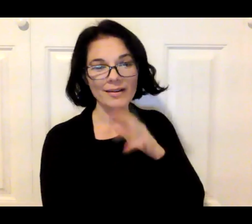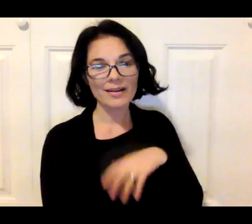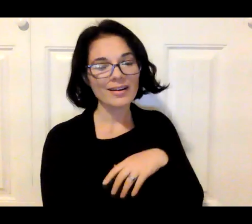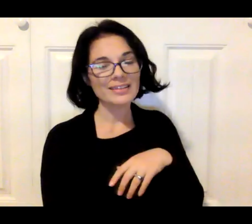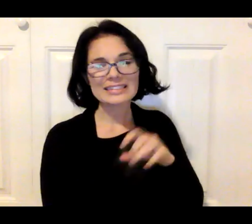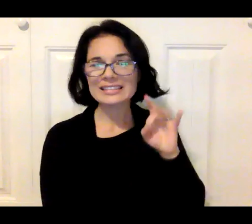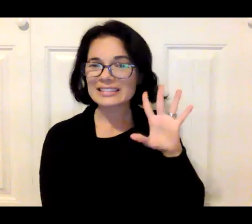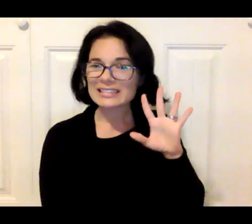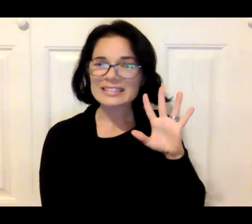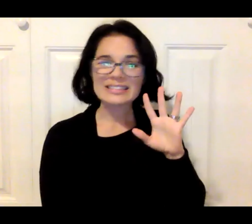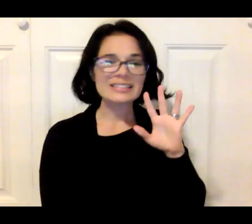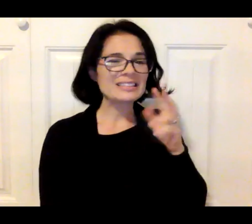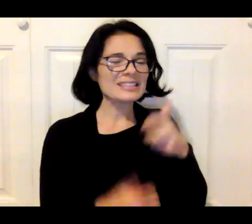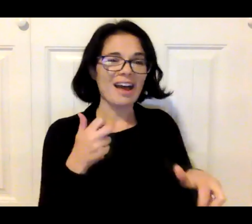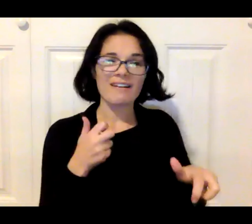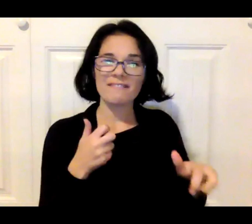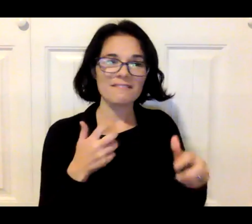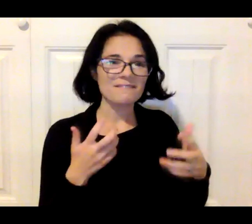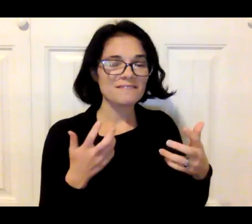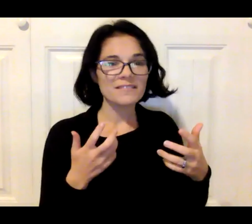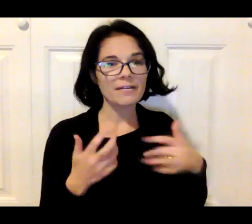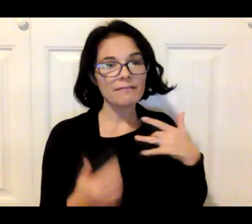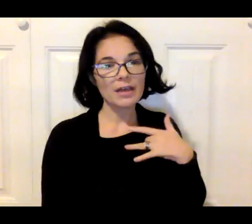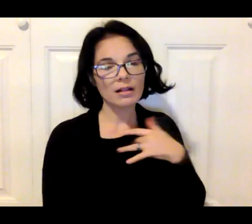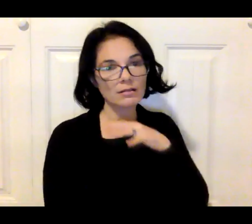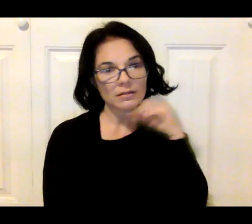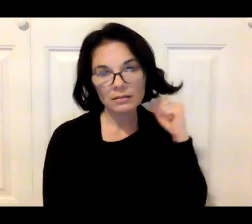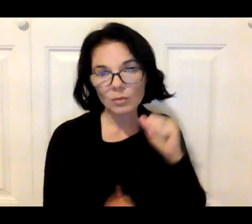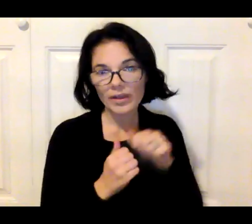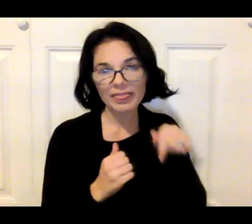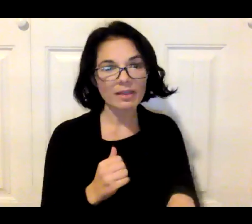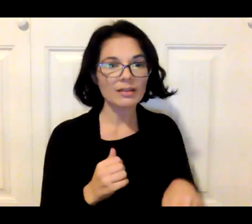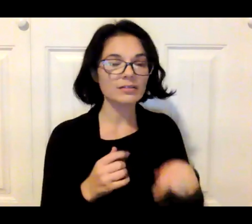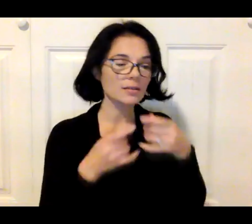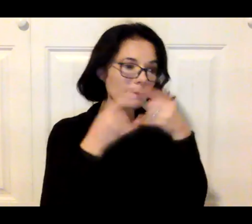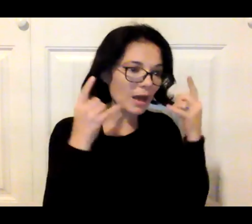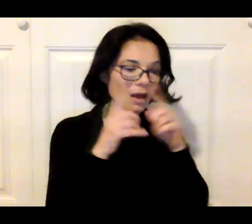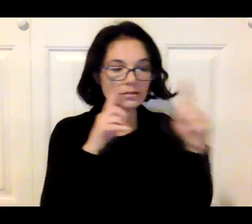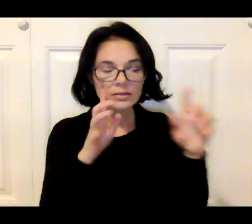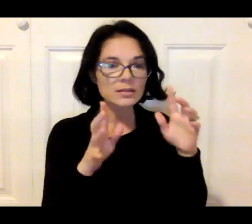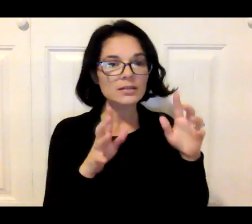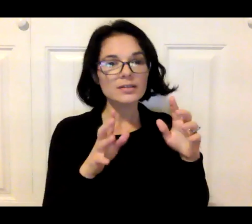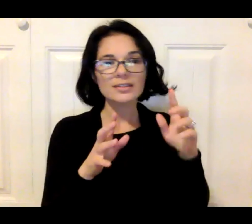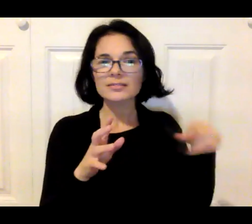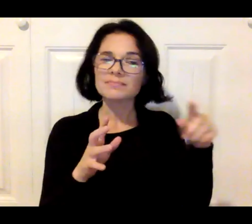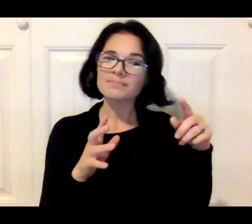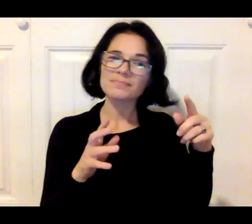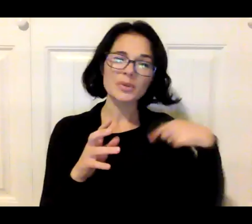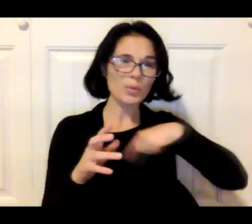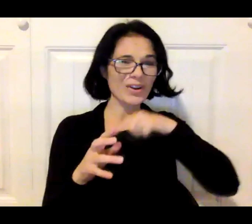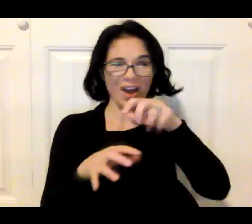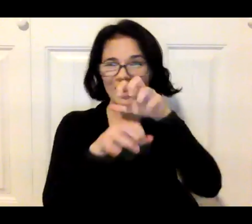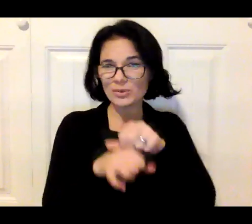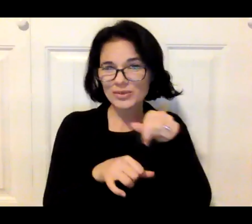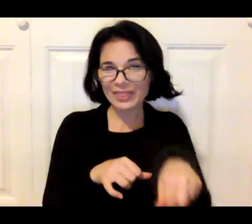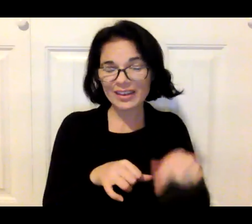agree. It's tiring. This is not what we're used to. But it